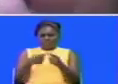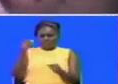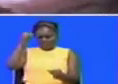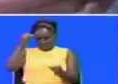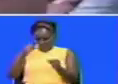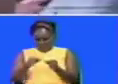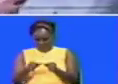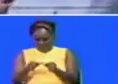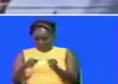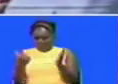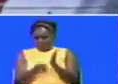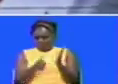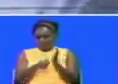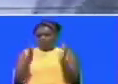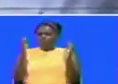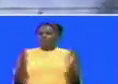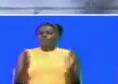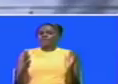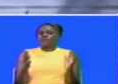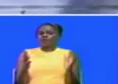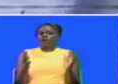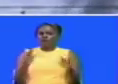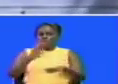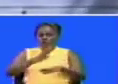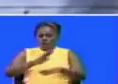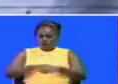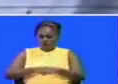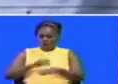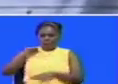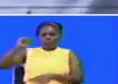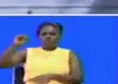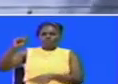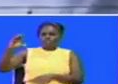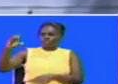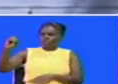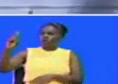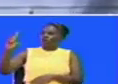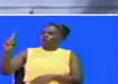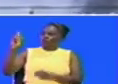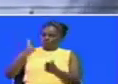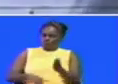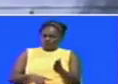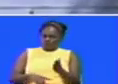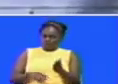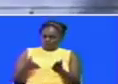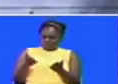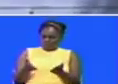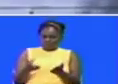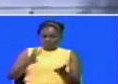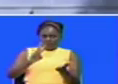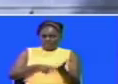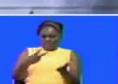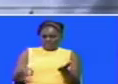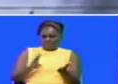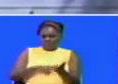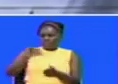again the worst tragedy that has been around the politics of CORD is that CORD counts on failures of